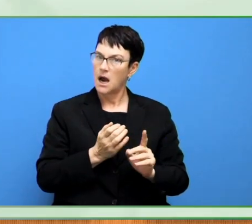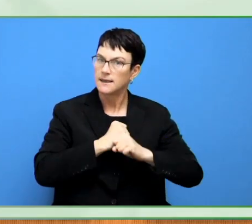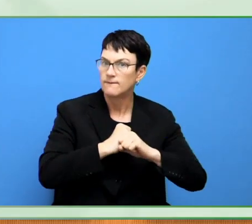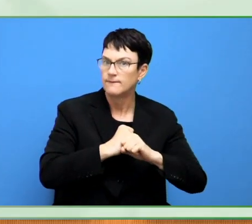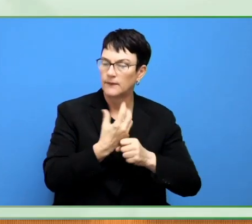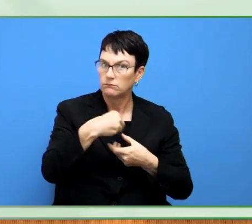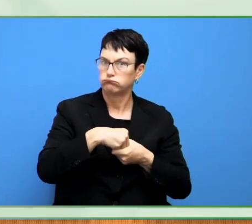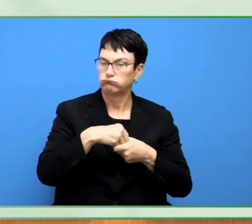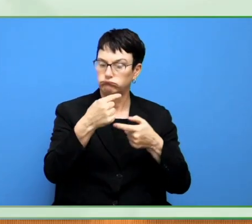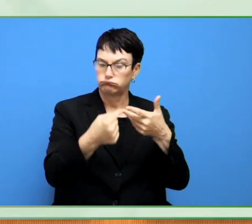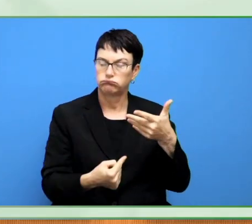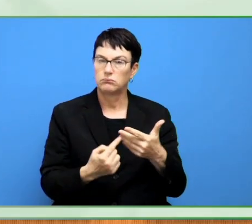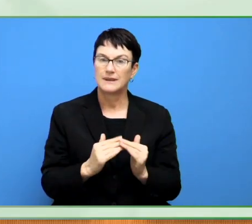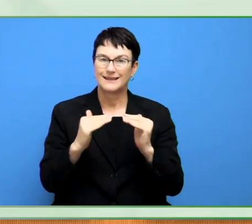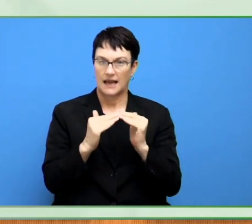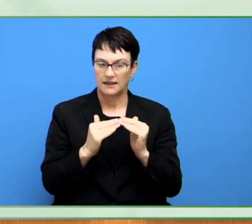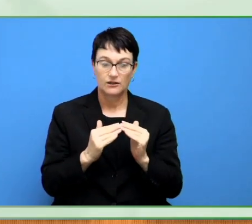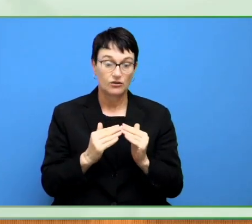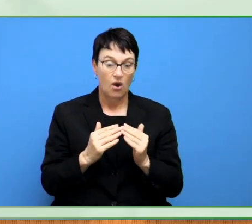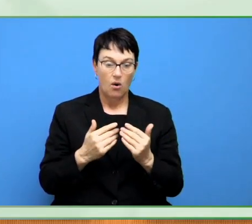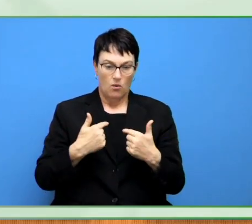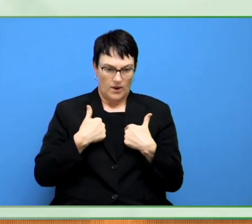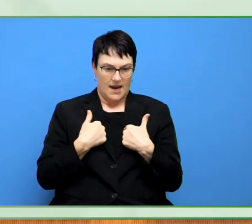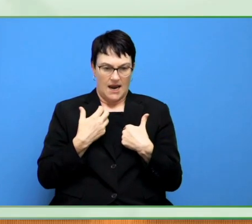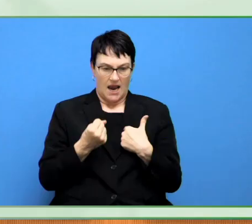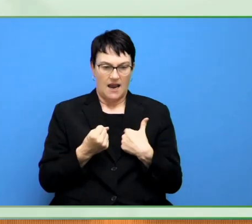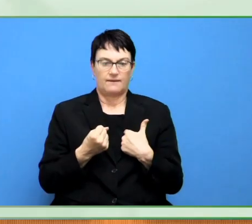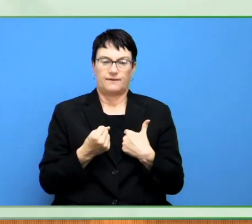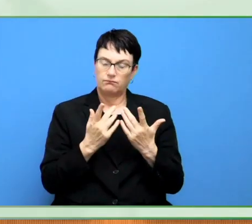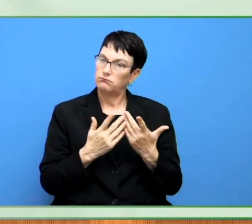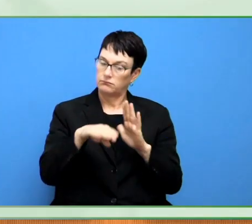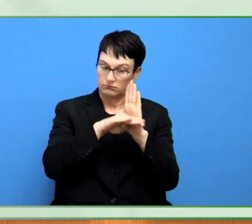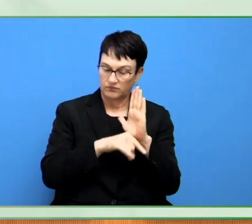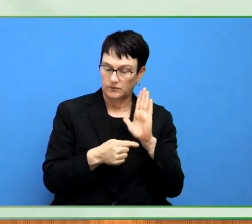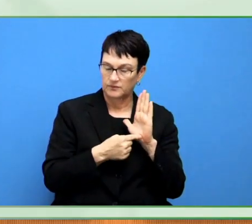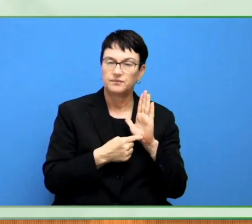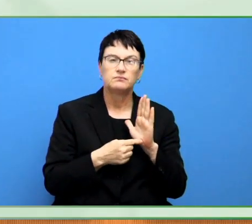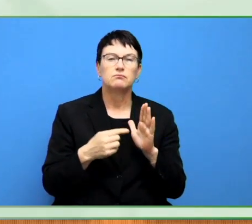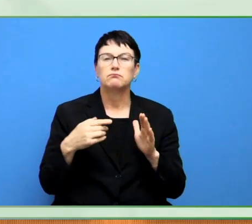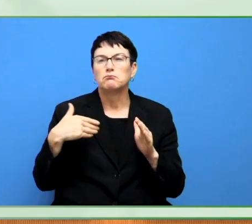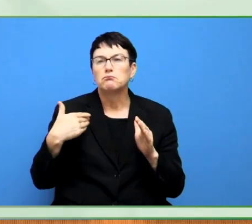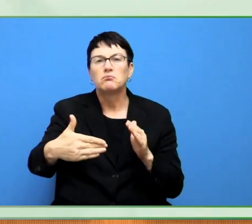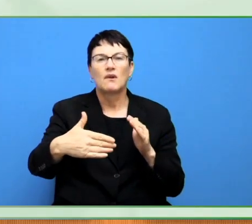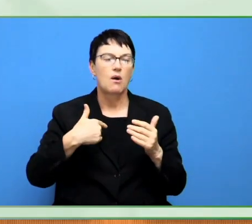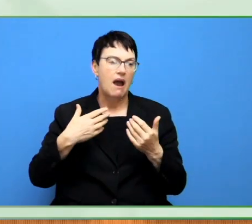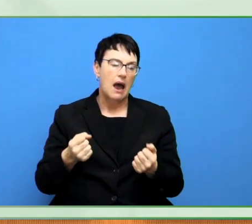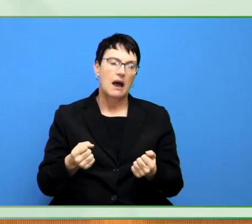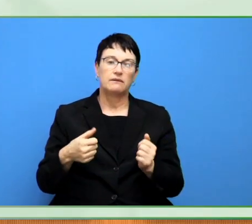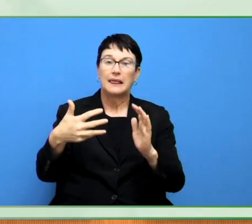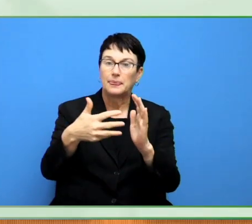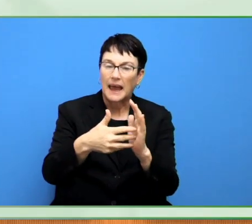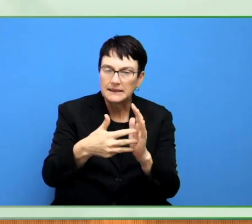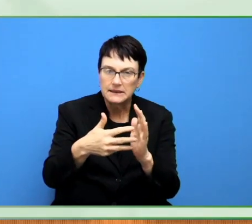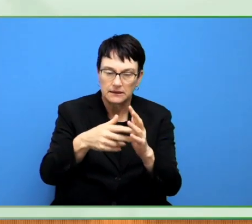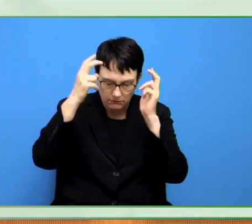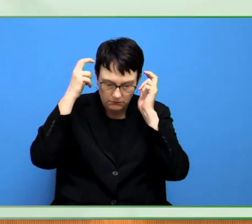WHO. And we've been working on conformance testing, test lab recognition, as well as certification process. That's